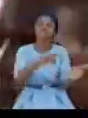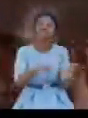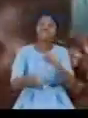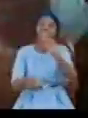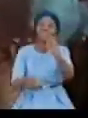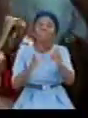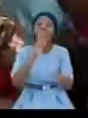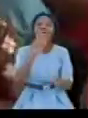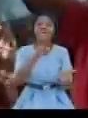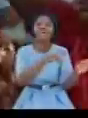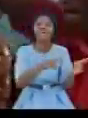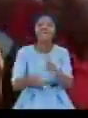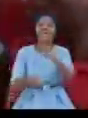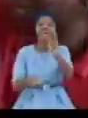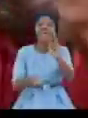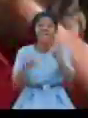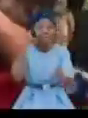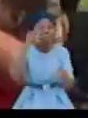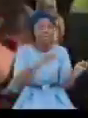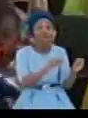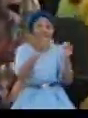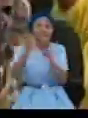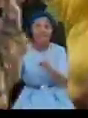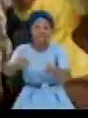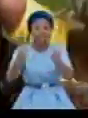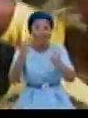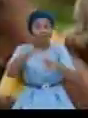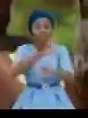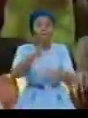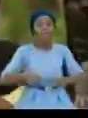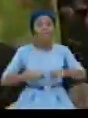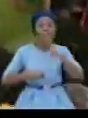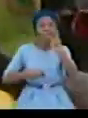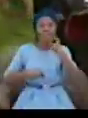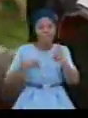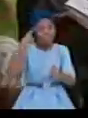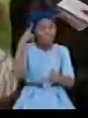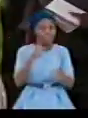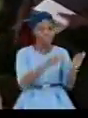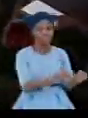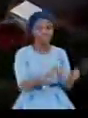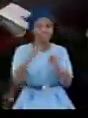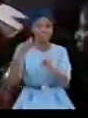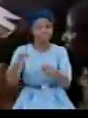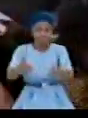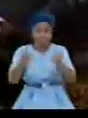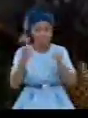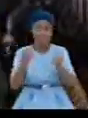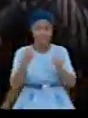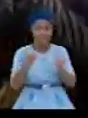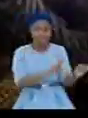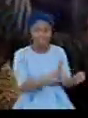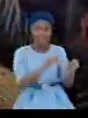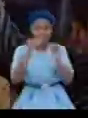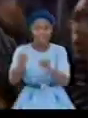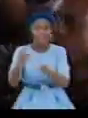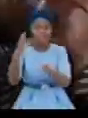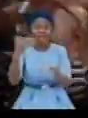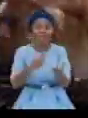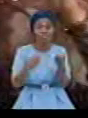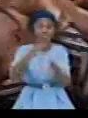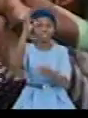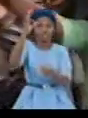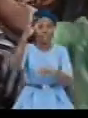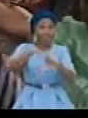Anybody ready for the transfer of power? For the transfer of strength? For the transfer of his spirit?